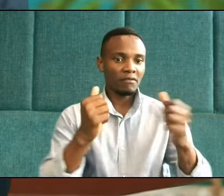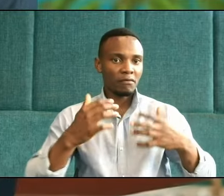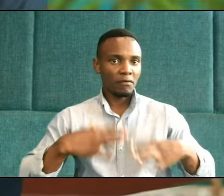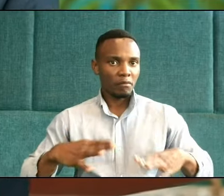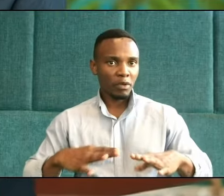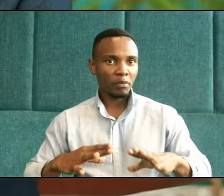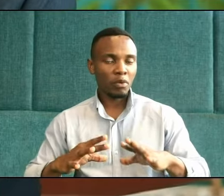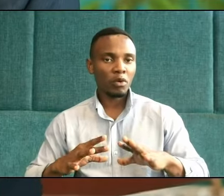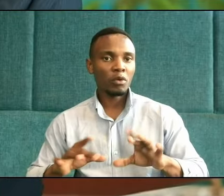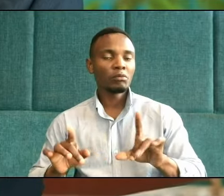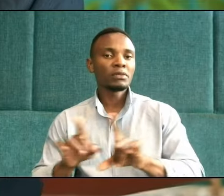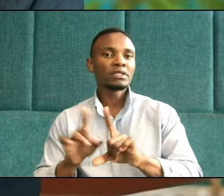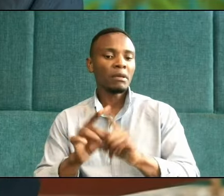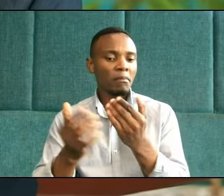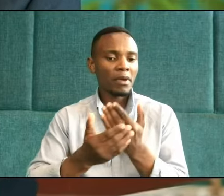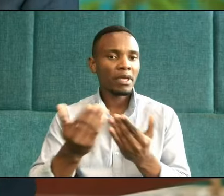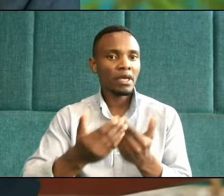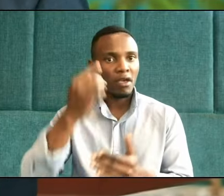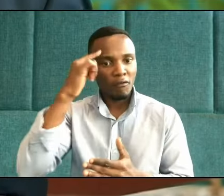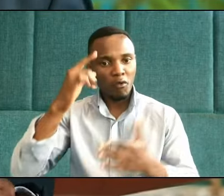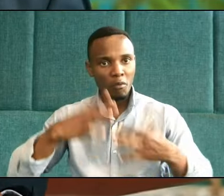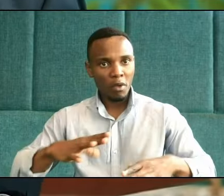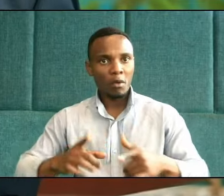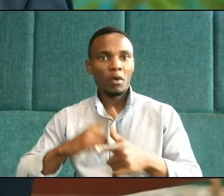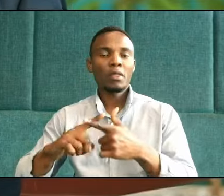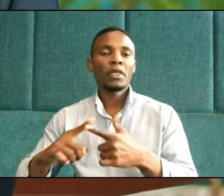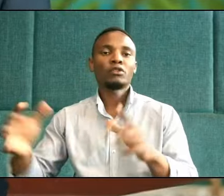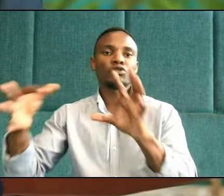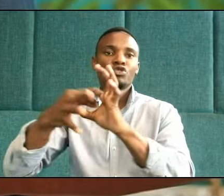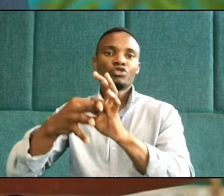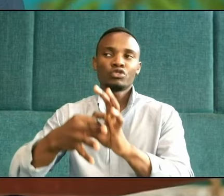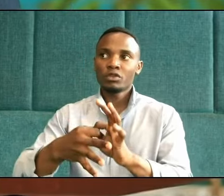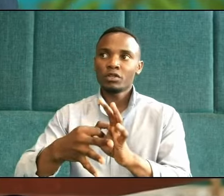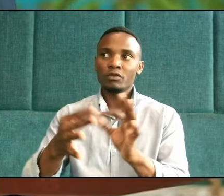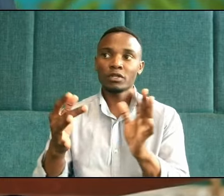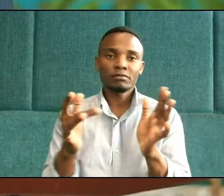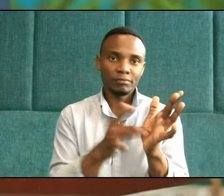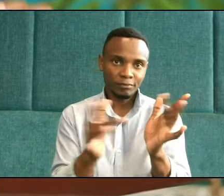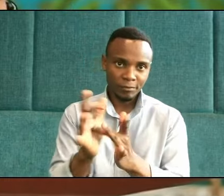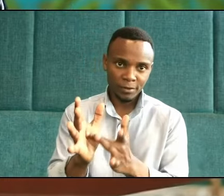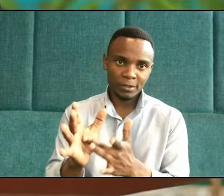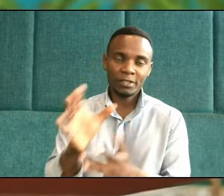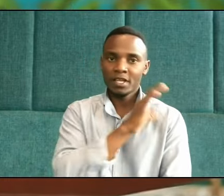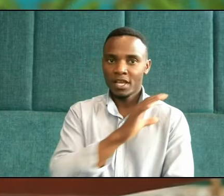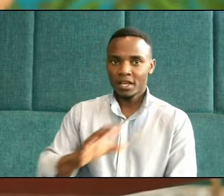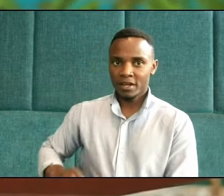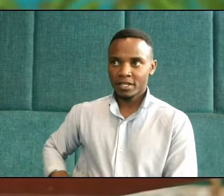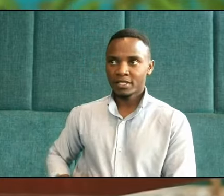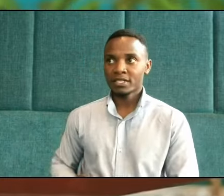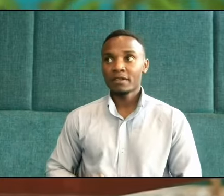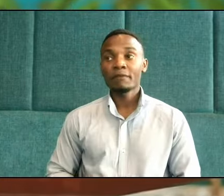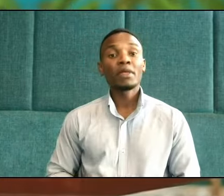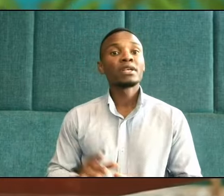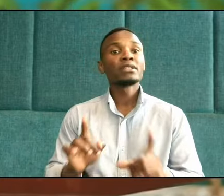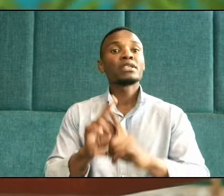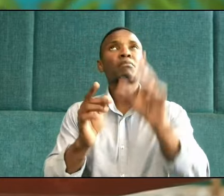them, and mature them in Christ. Namely, that God was in